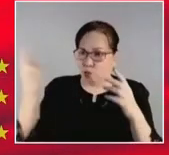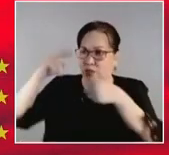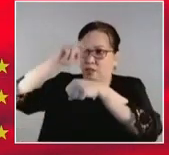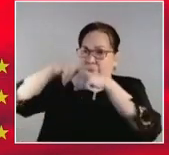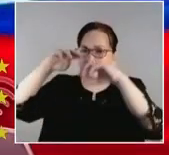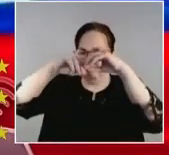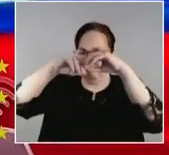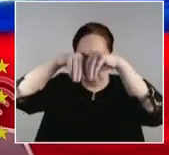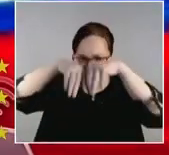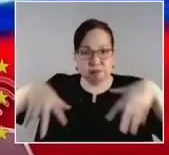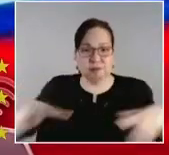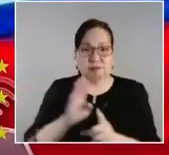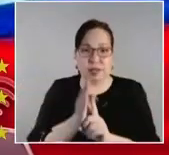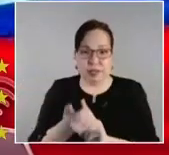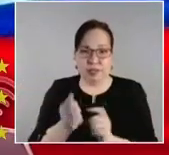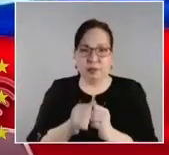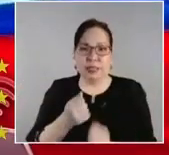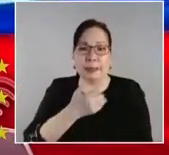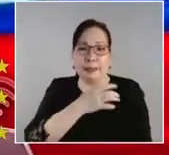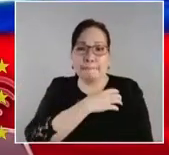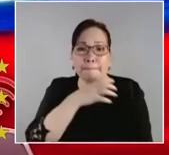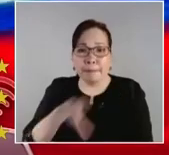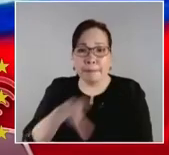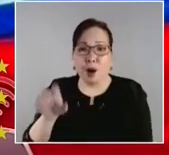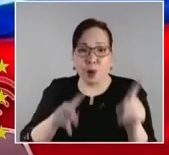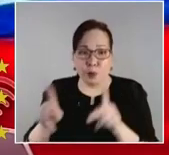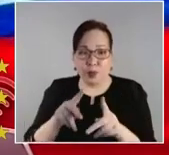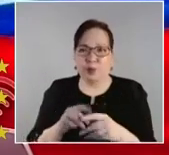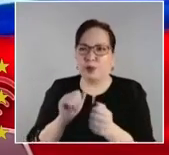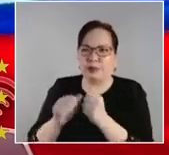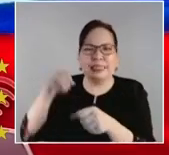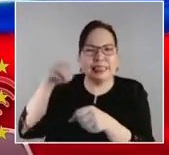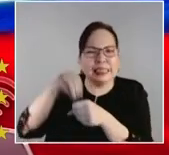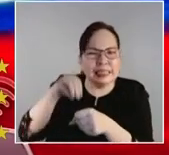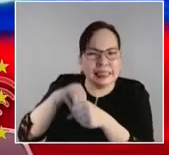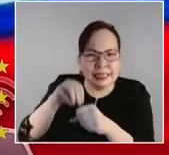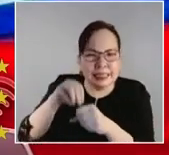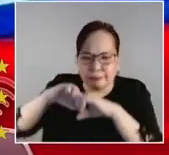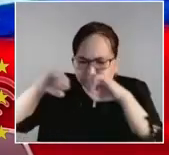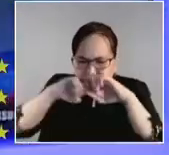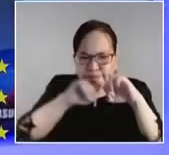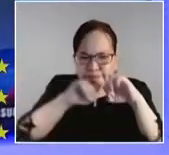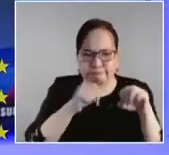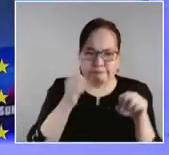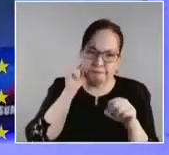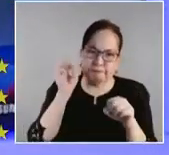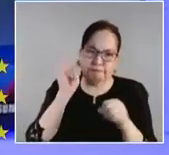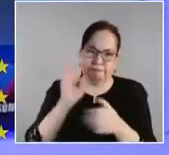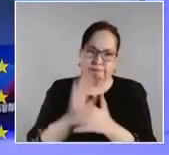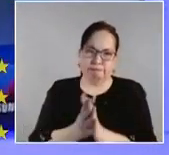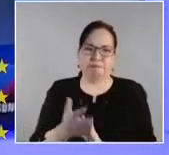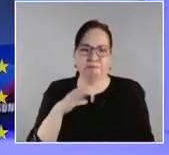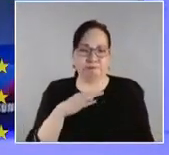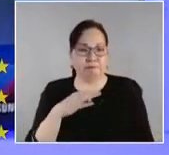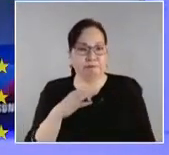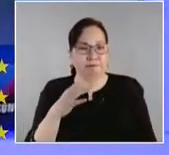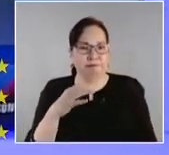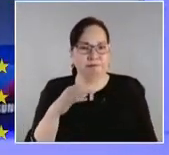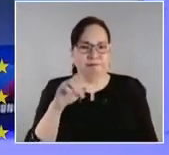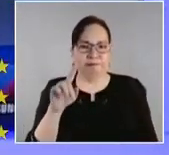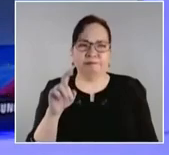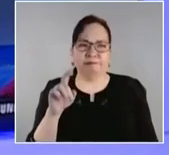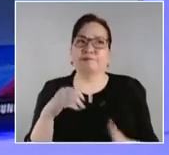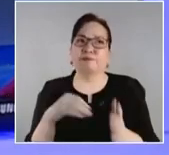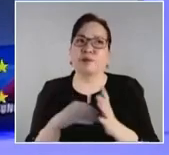people empowerment. In form of educating them, obviously. Yes. And just very briefly, you know, just one more additional question on political reform. Would you like to see